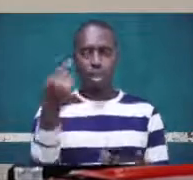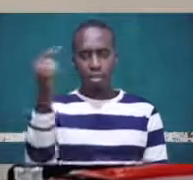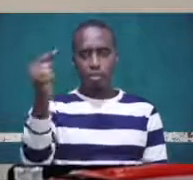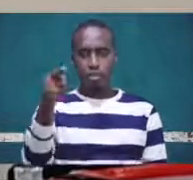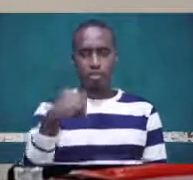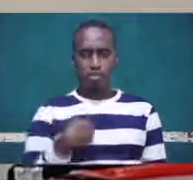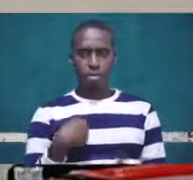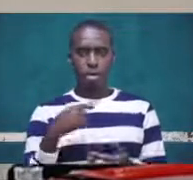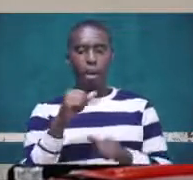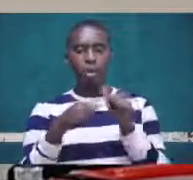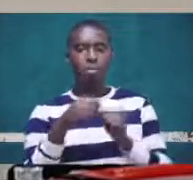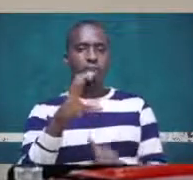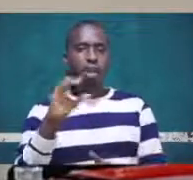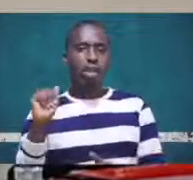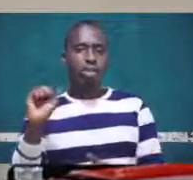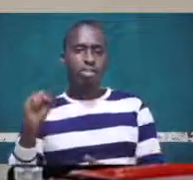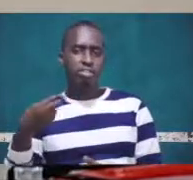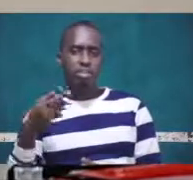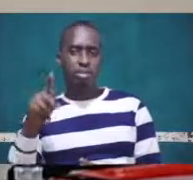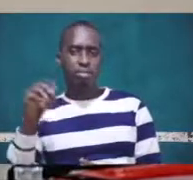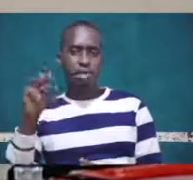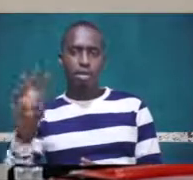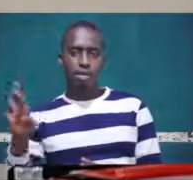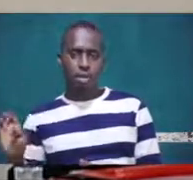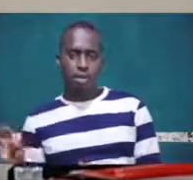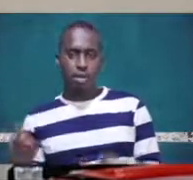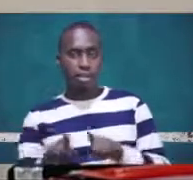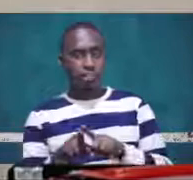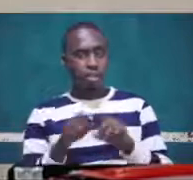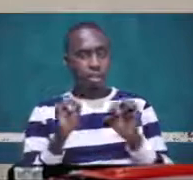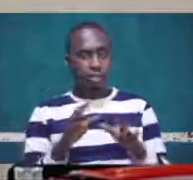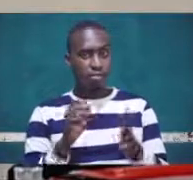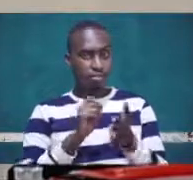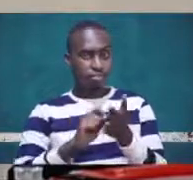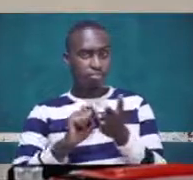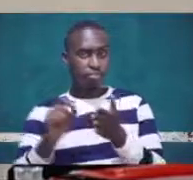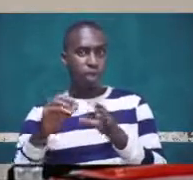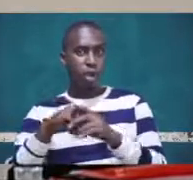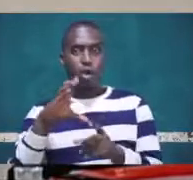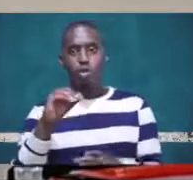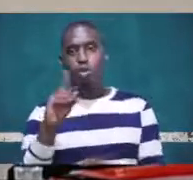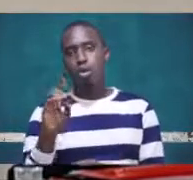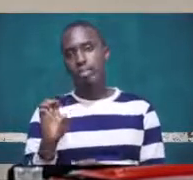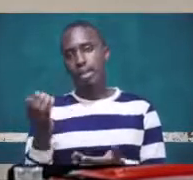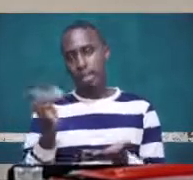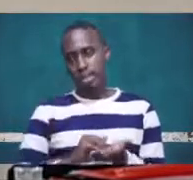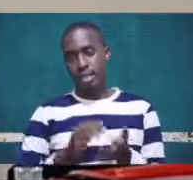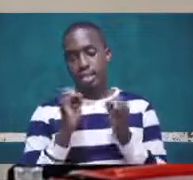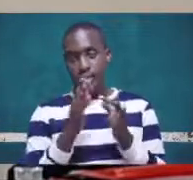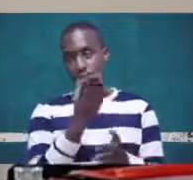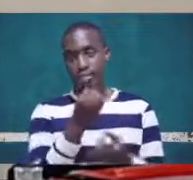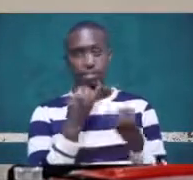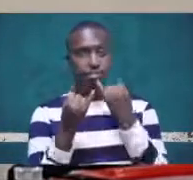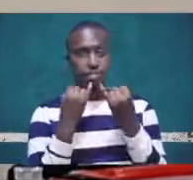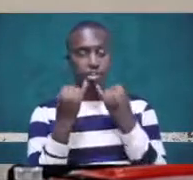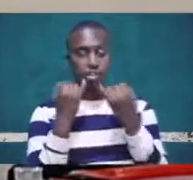When you buy these codes and you feed them poor and then you don't see the lamp, and then you say, okay, let me feed in the codes again. So when this information